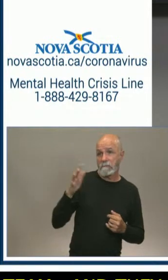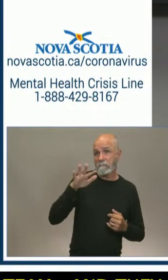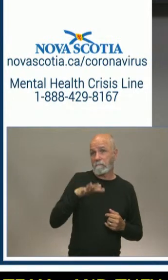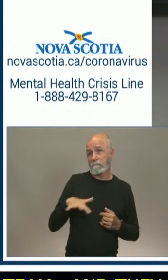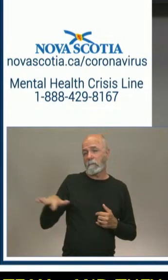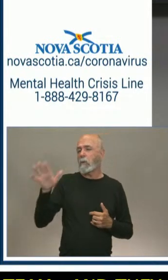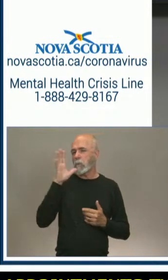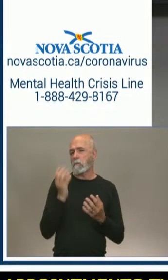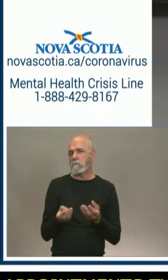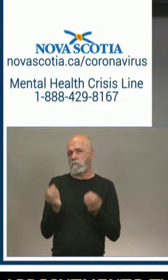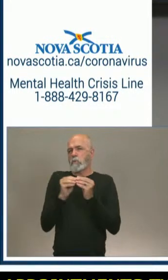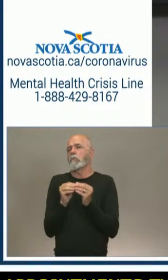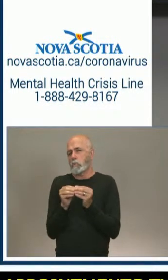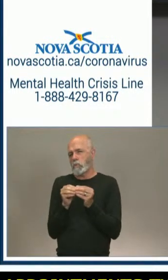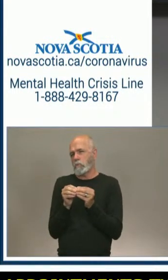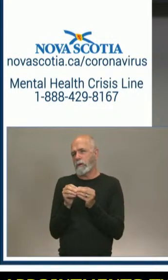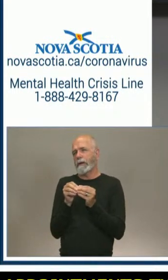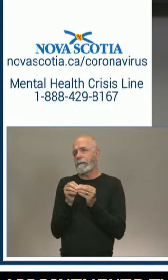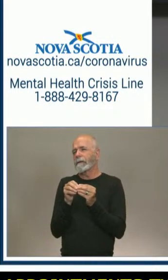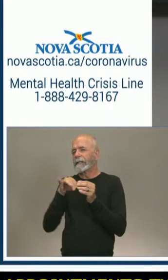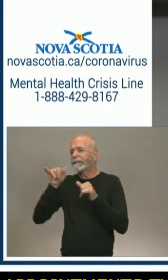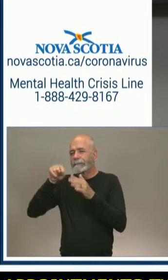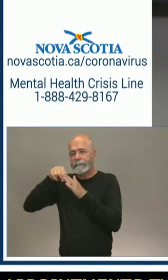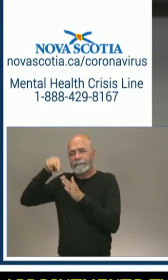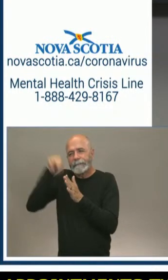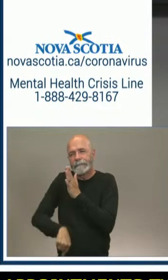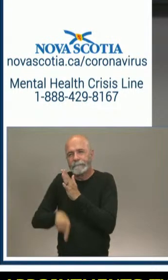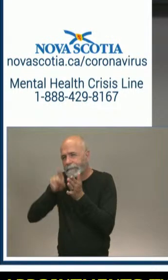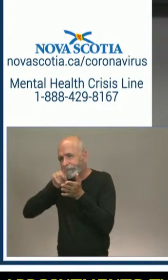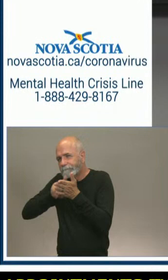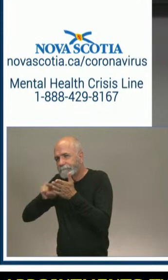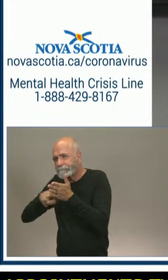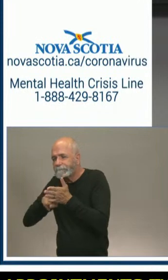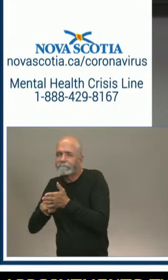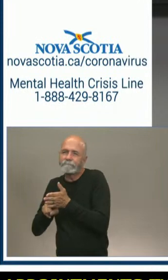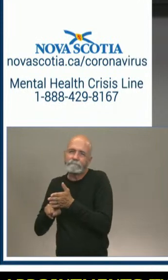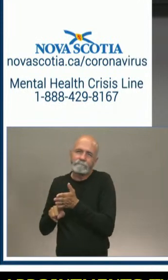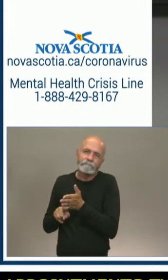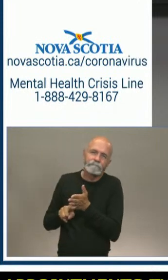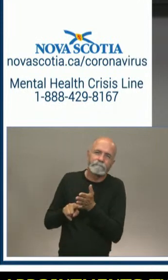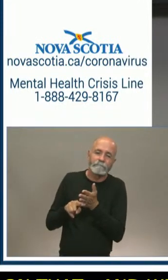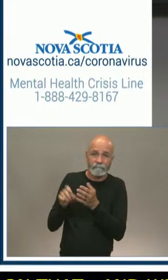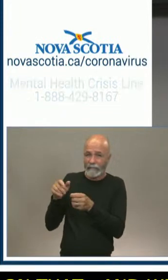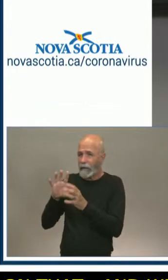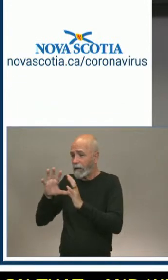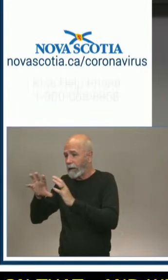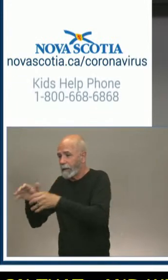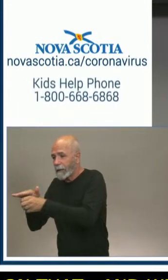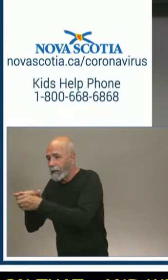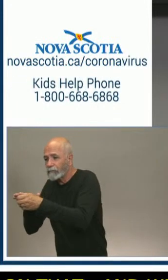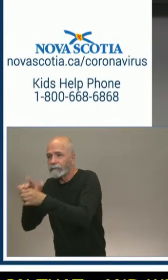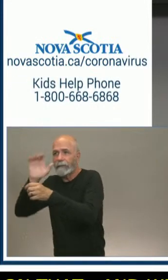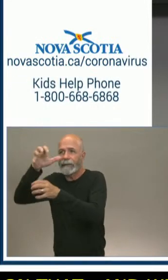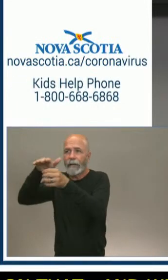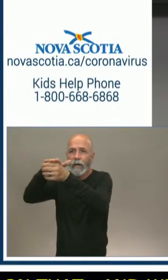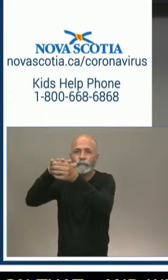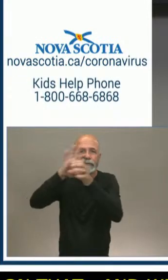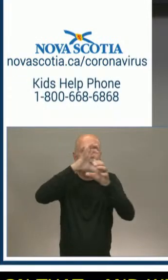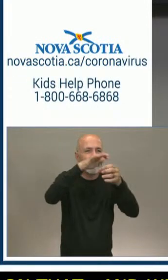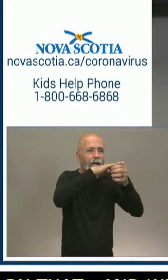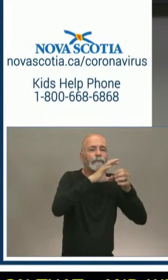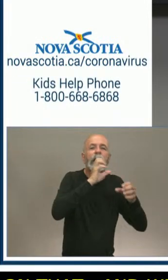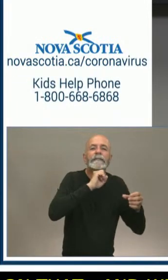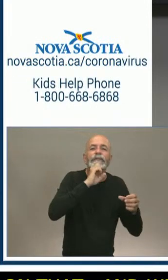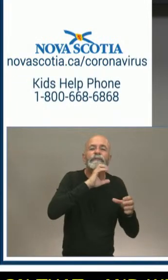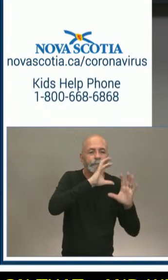detailed breakdown of our vaccine by more local geography and different age groups with our vaccine